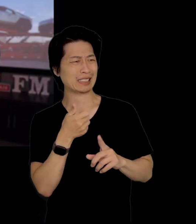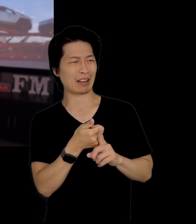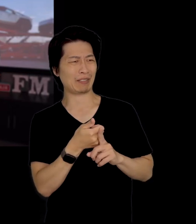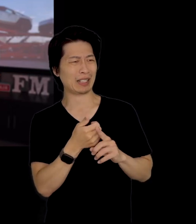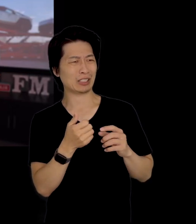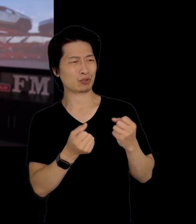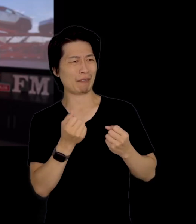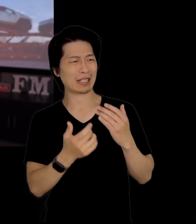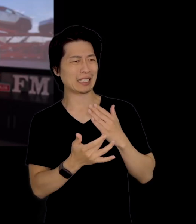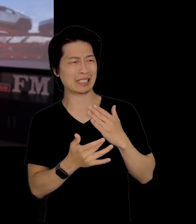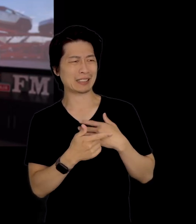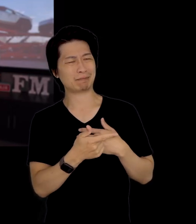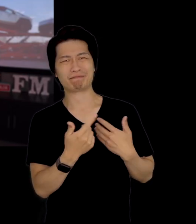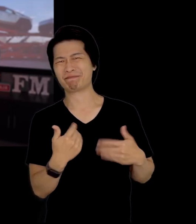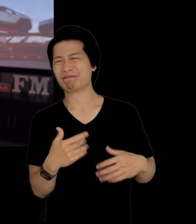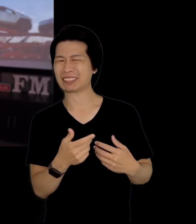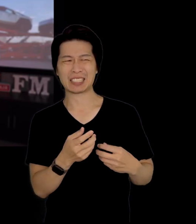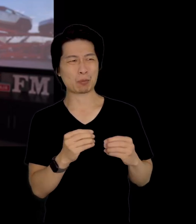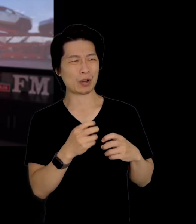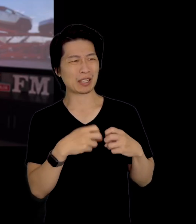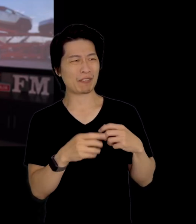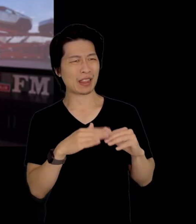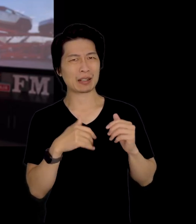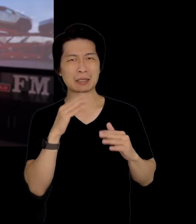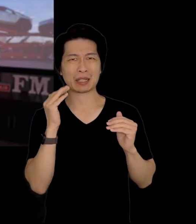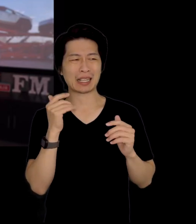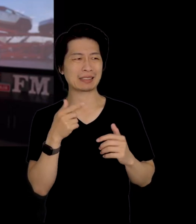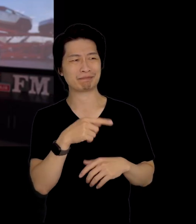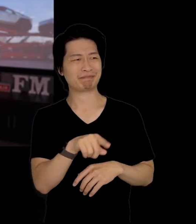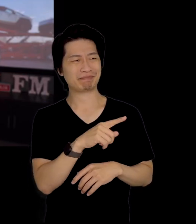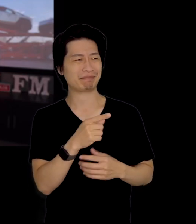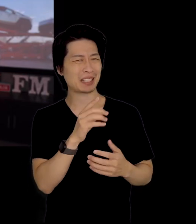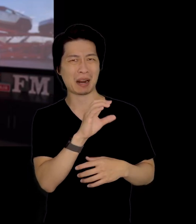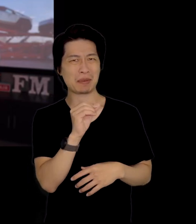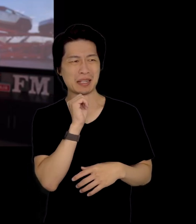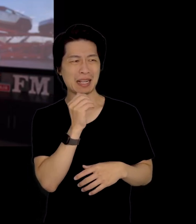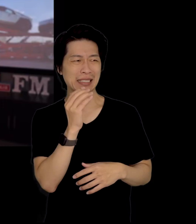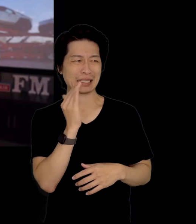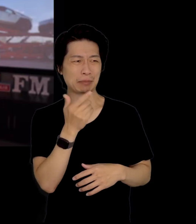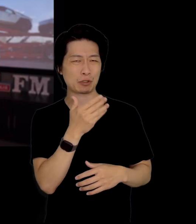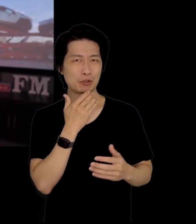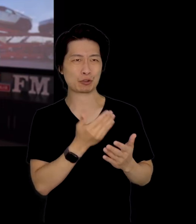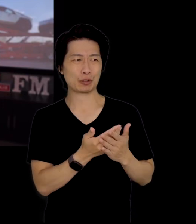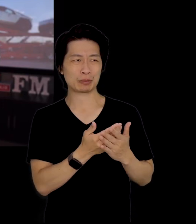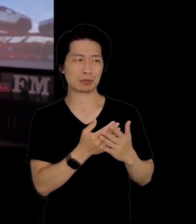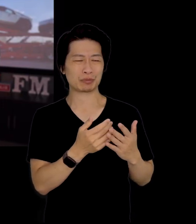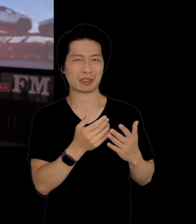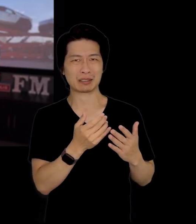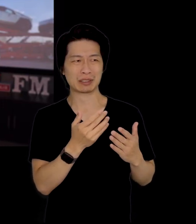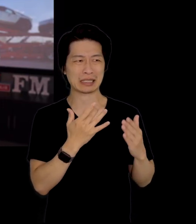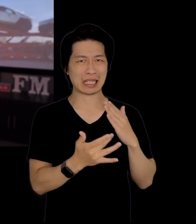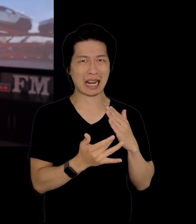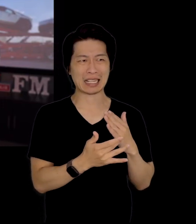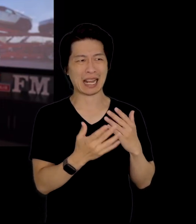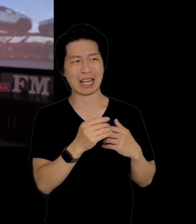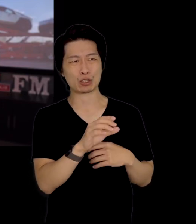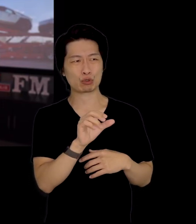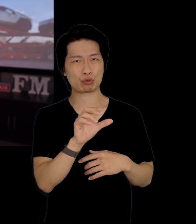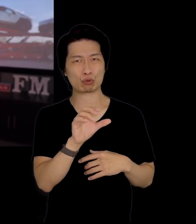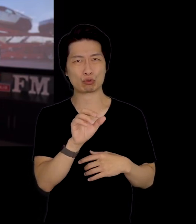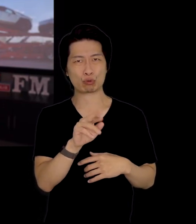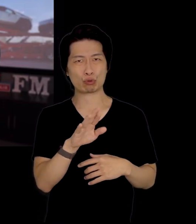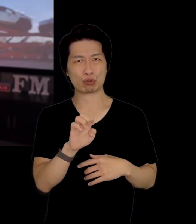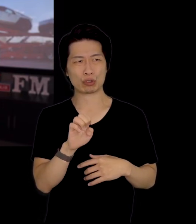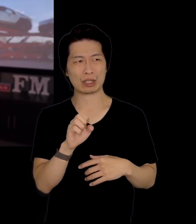this self-driving technology is really a lot tougher than we expected. These folks don't seem to have a good grasp on the technology, and the